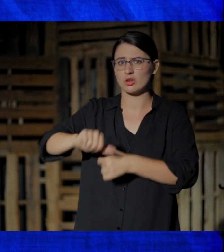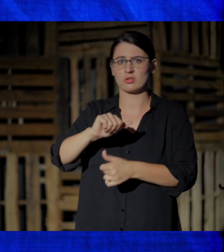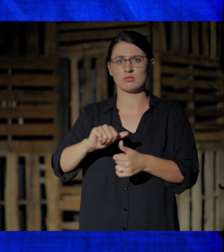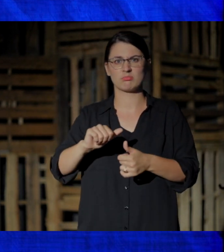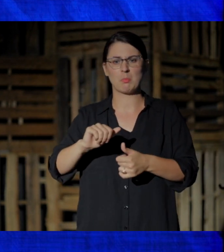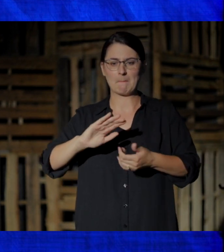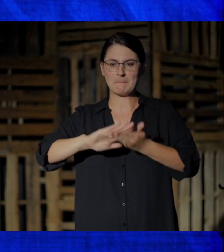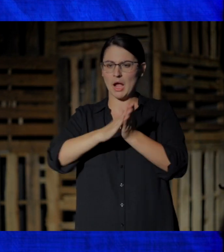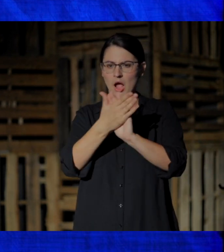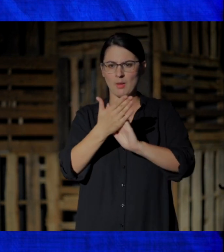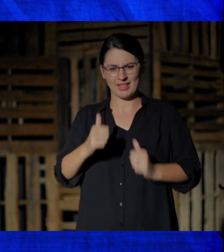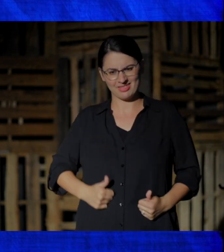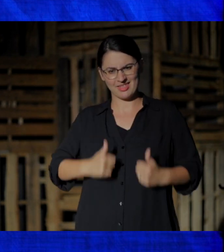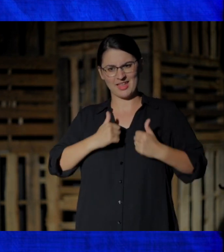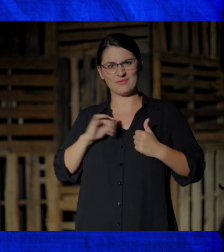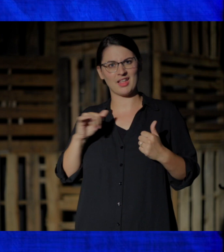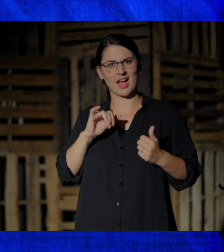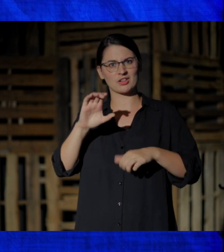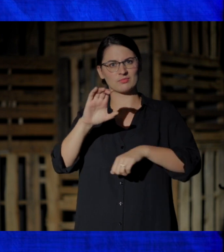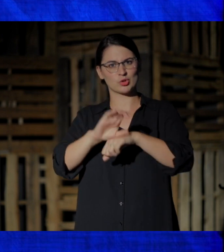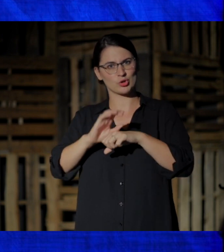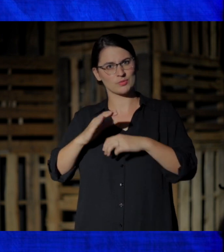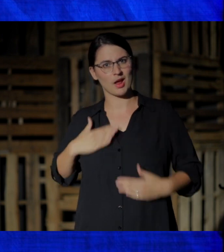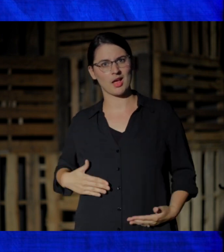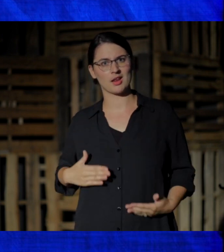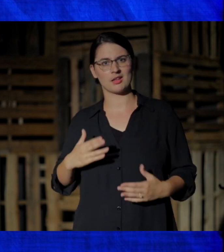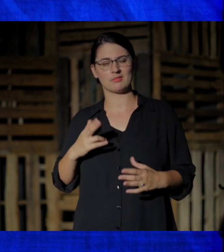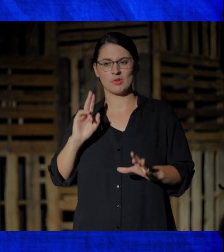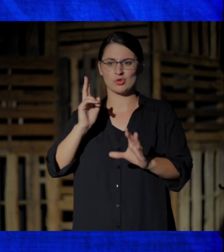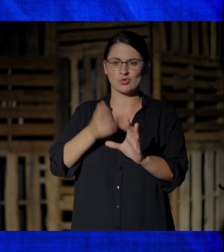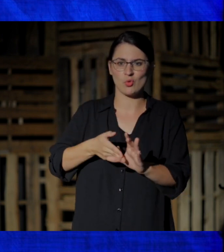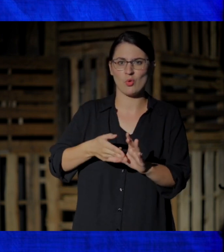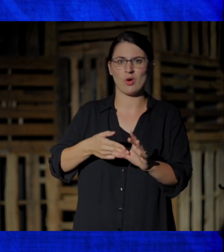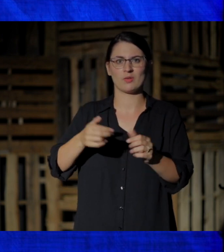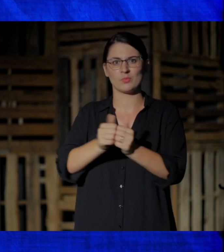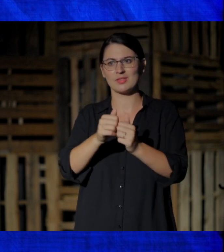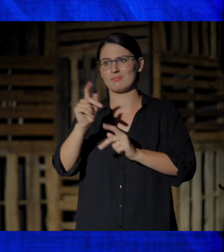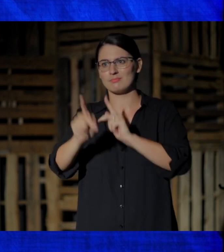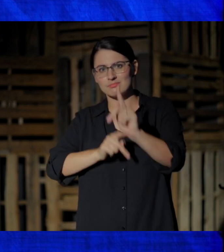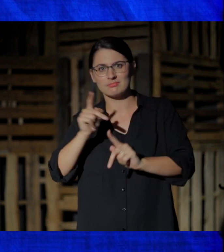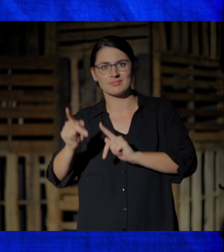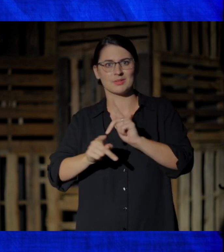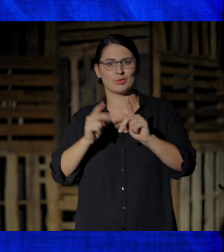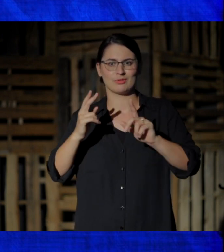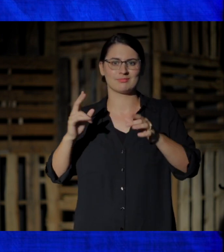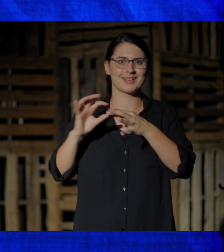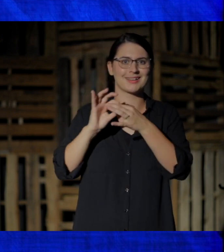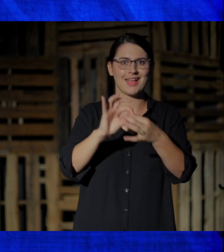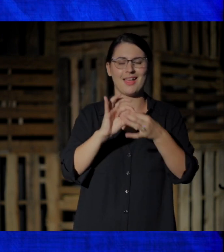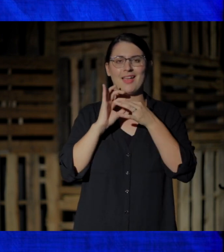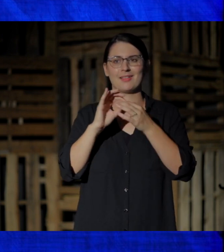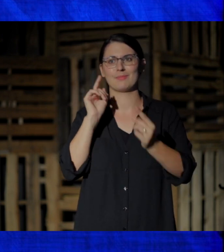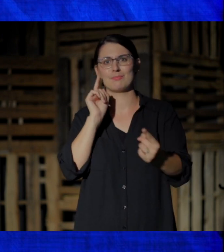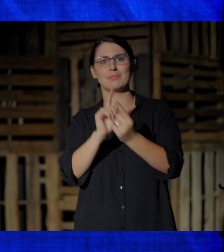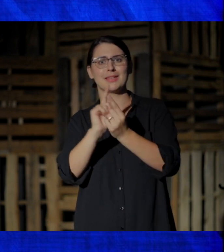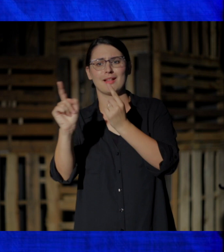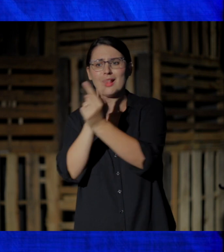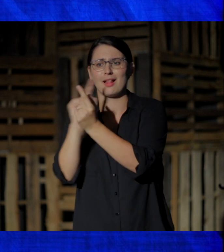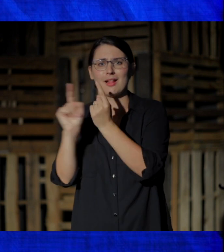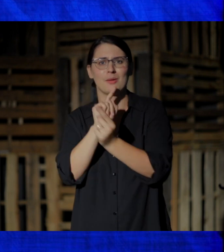Get plugged in with some other people in the church. And encourage one